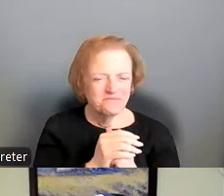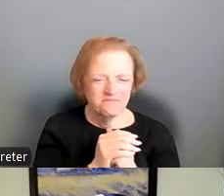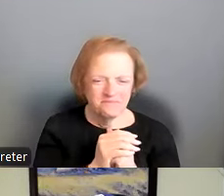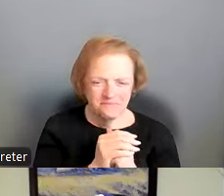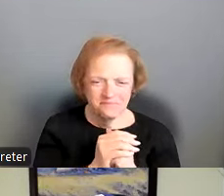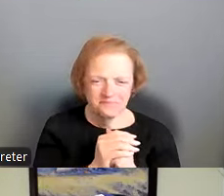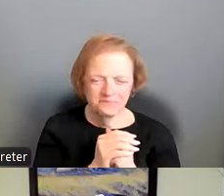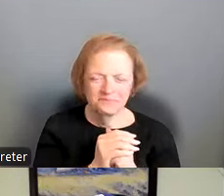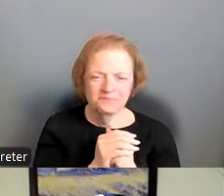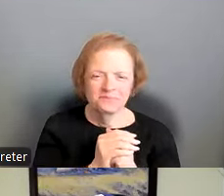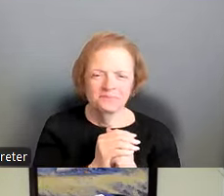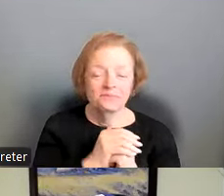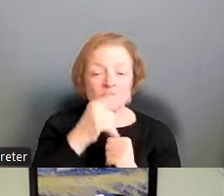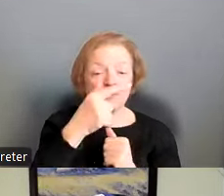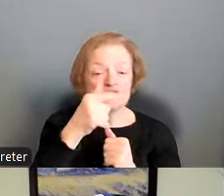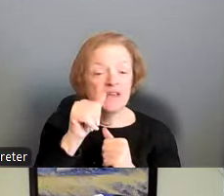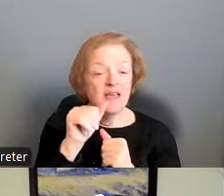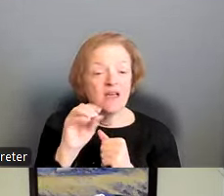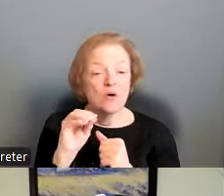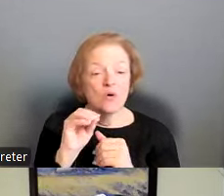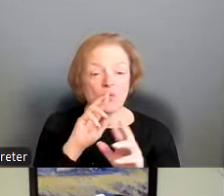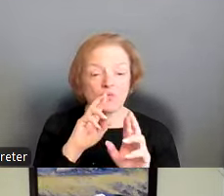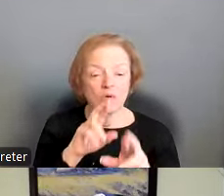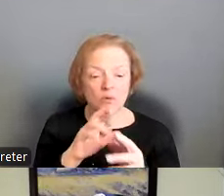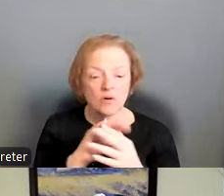So the GAO report,